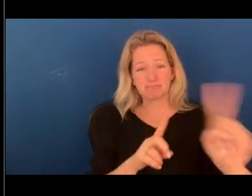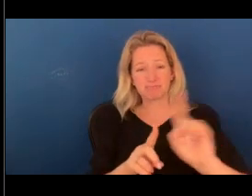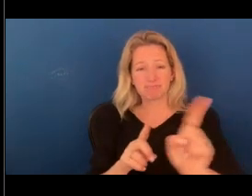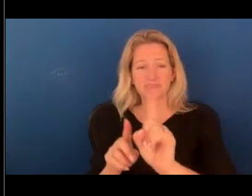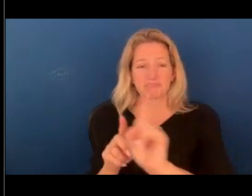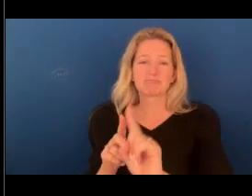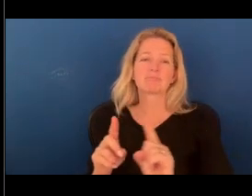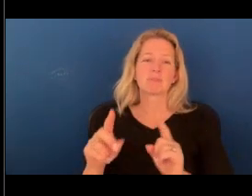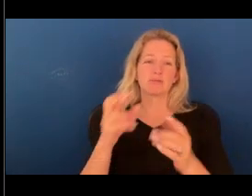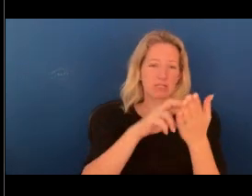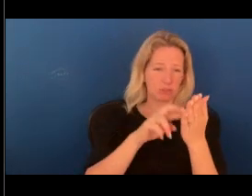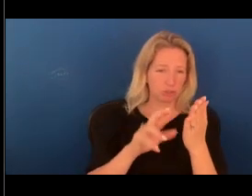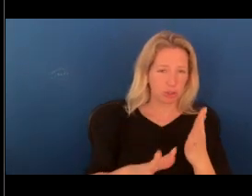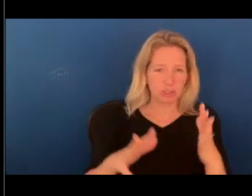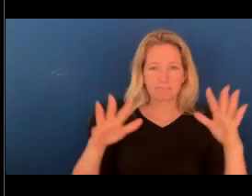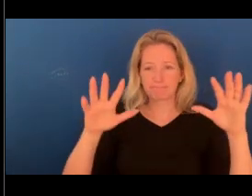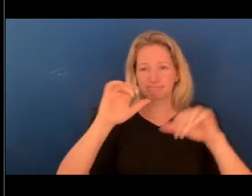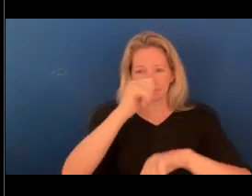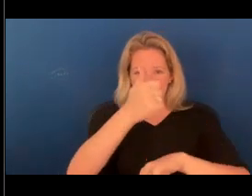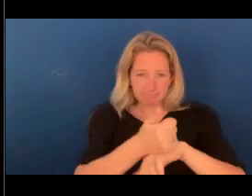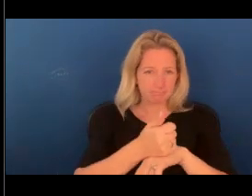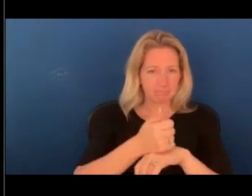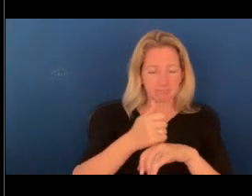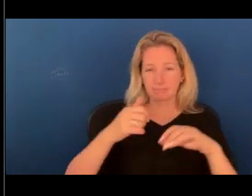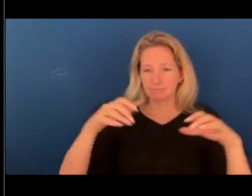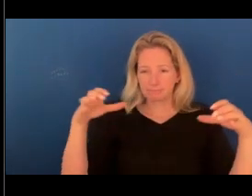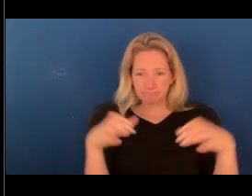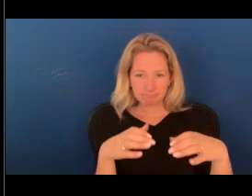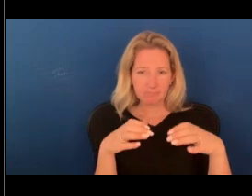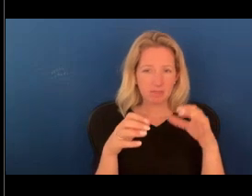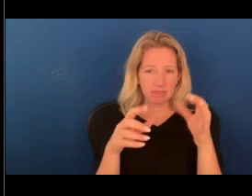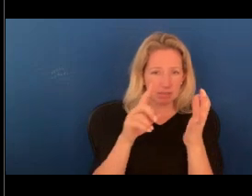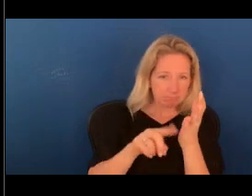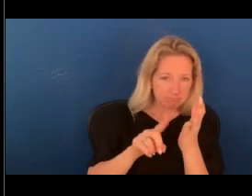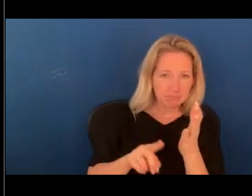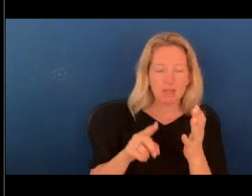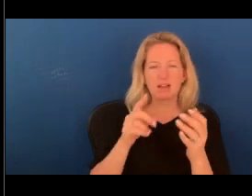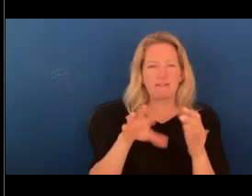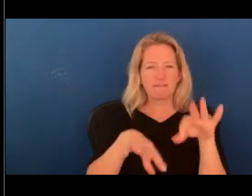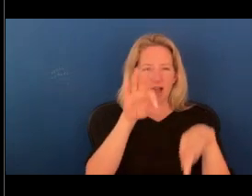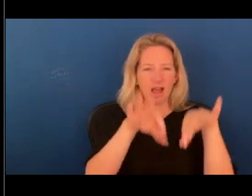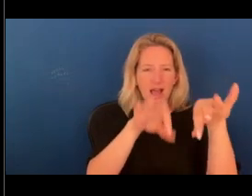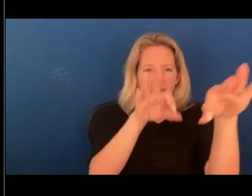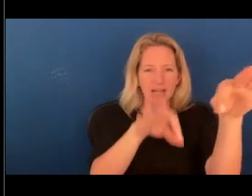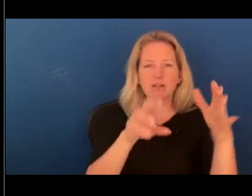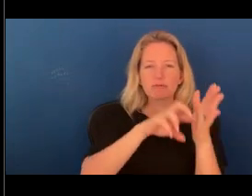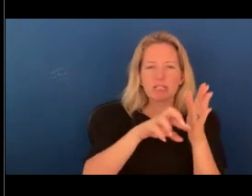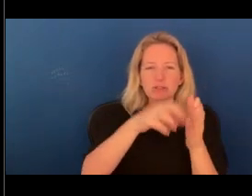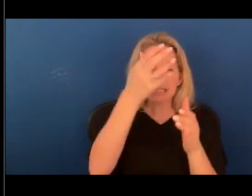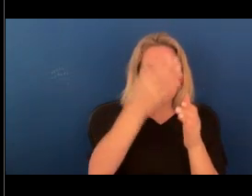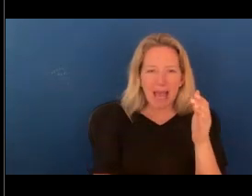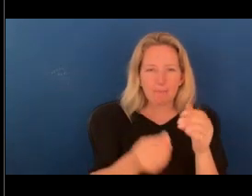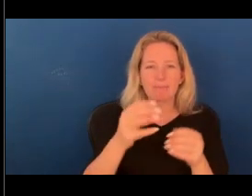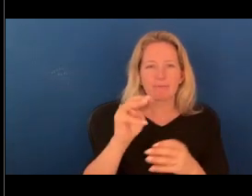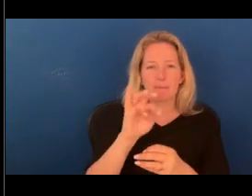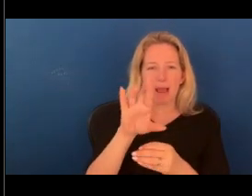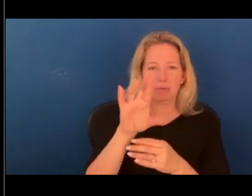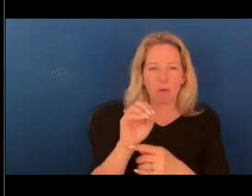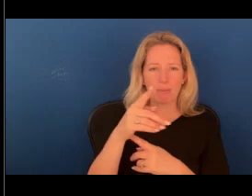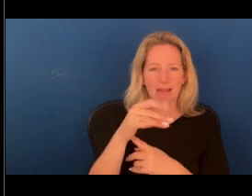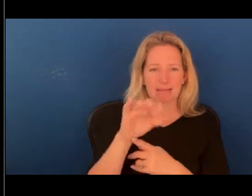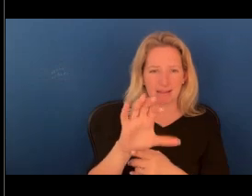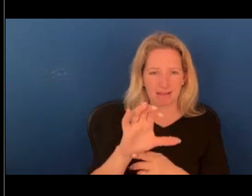together to discuss the state of the science of remaining research gaps on microplastics. And the findings of that workshop were encapsulated in a report that's on